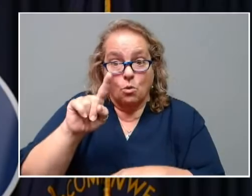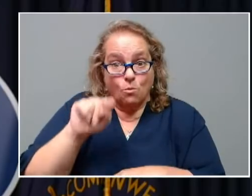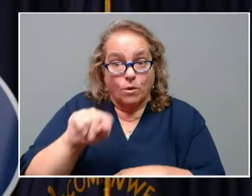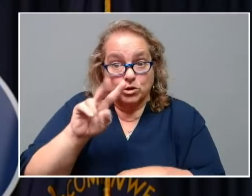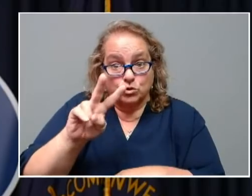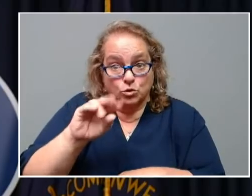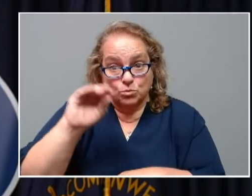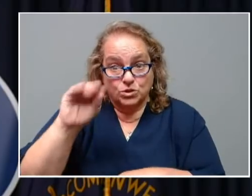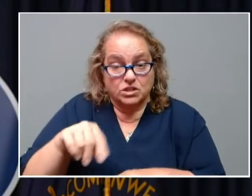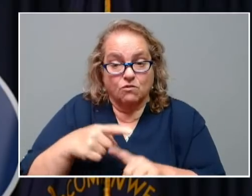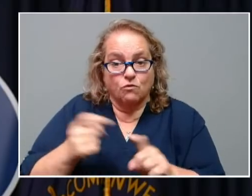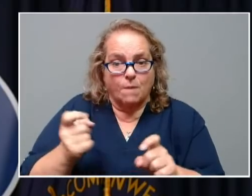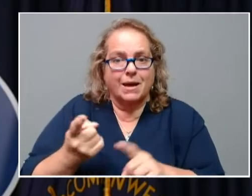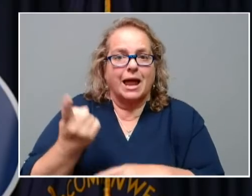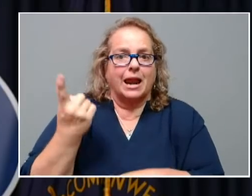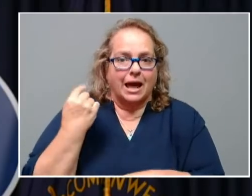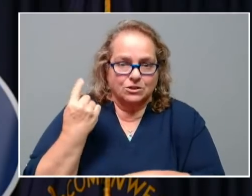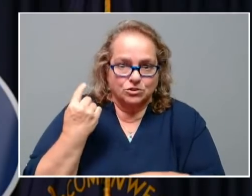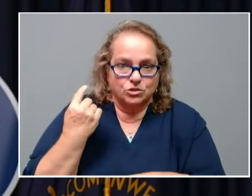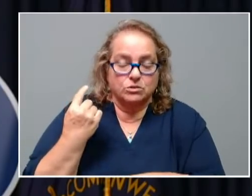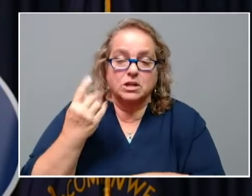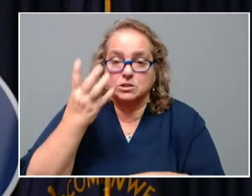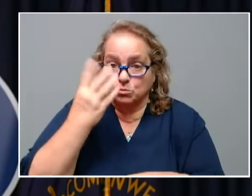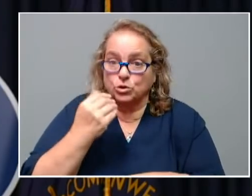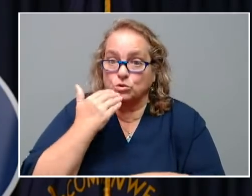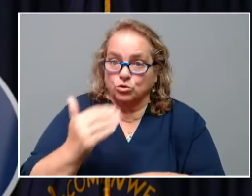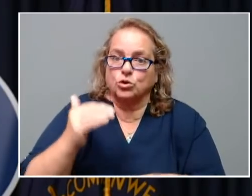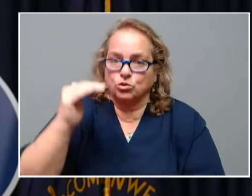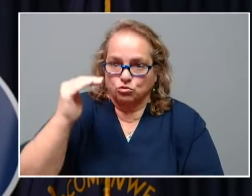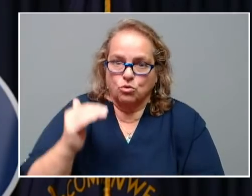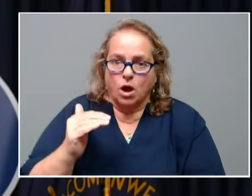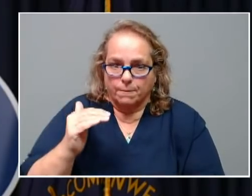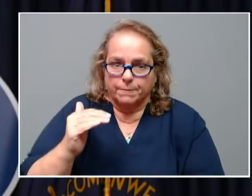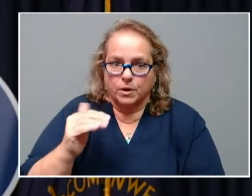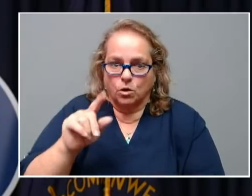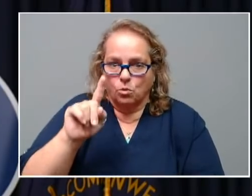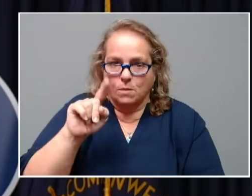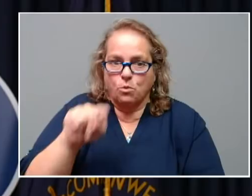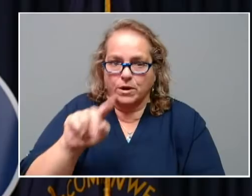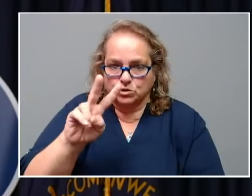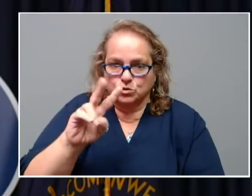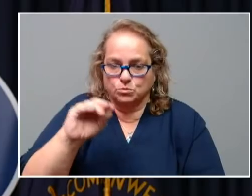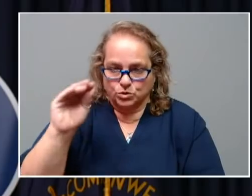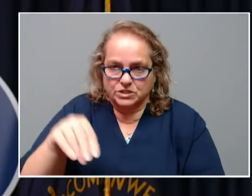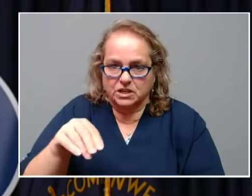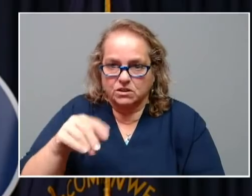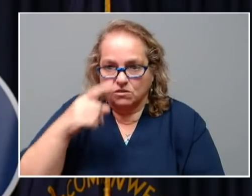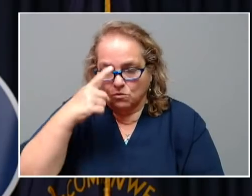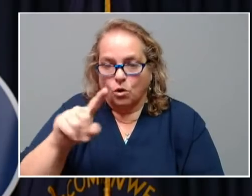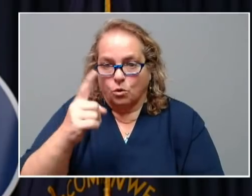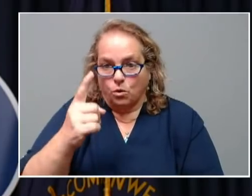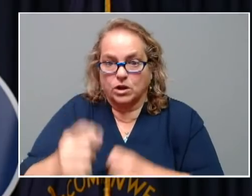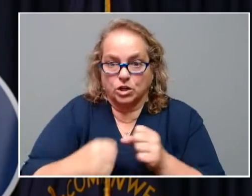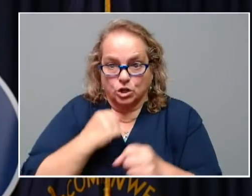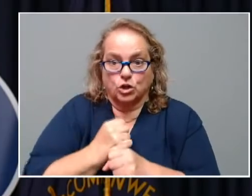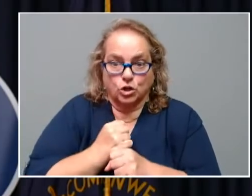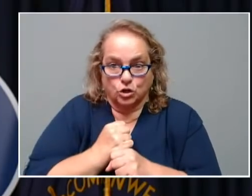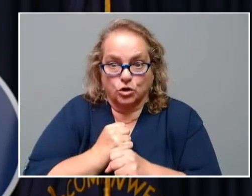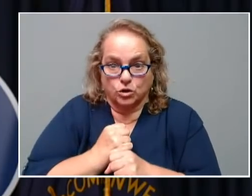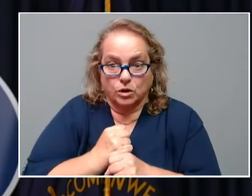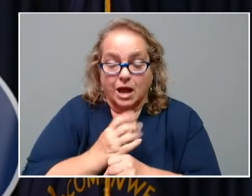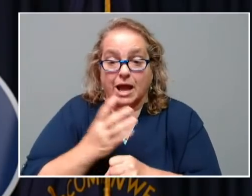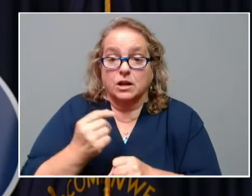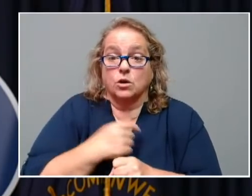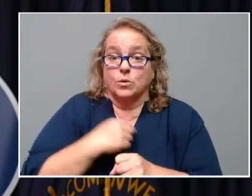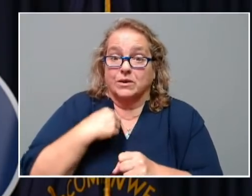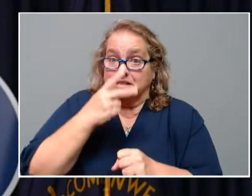from last year. That's a pretty good drop, a drop of 1.2% for a year. And we're seeing strong job